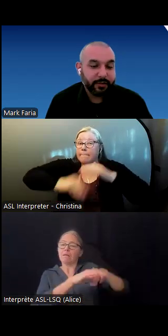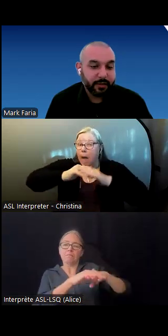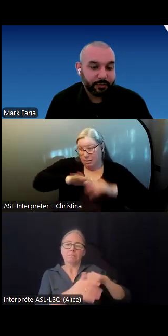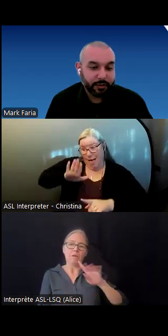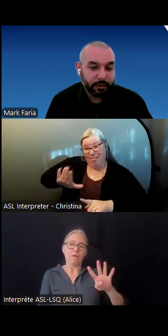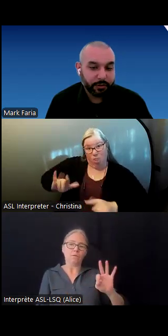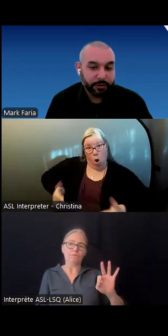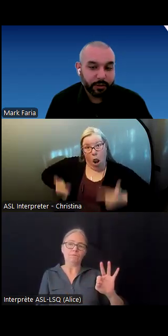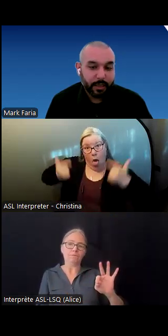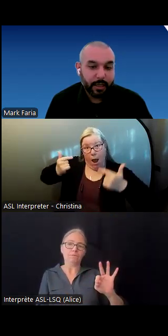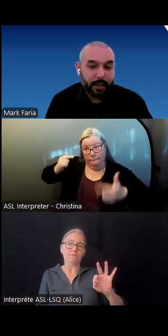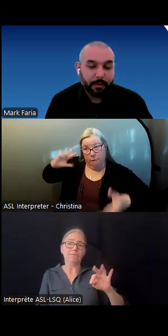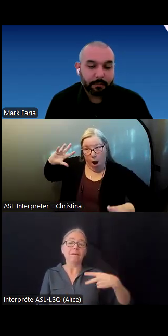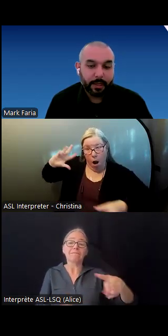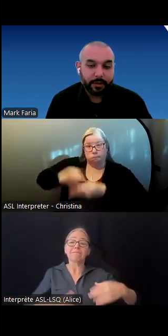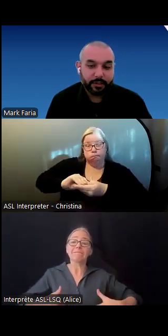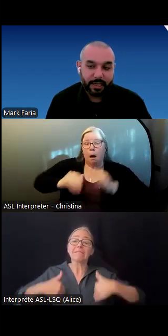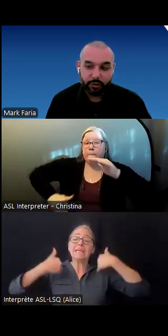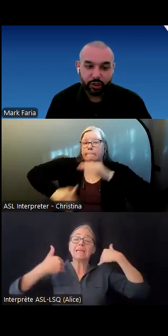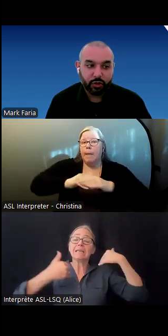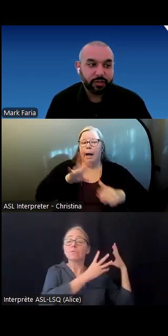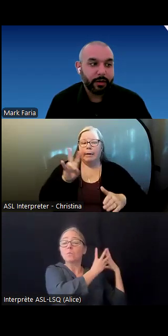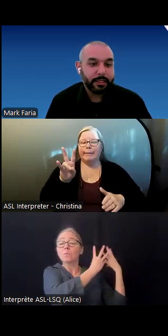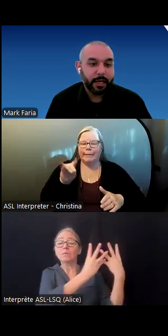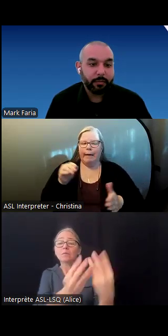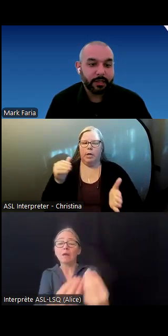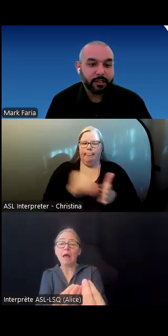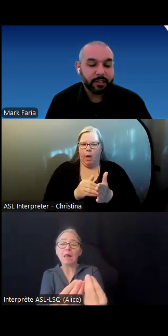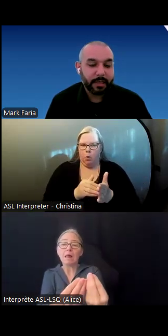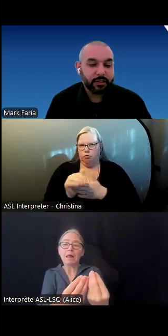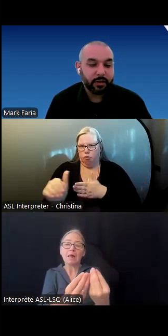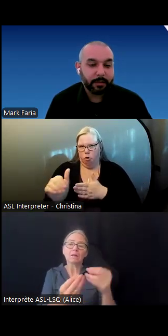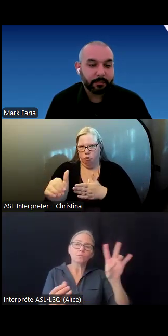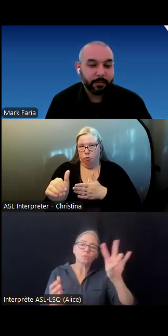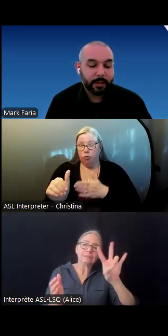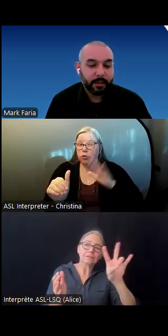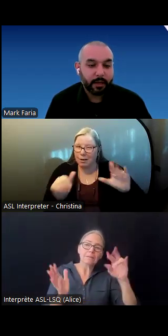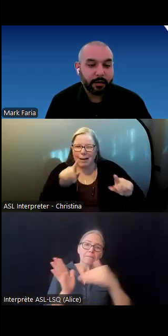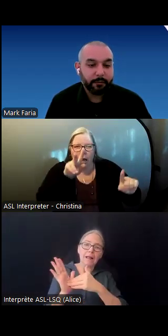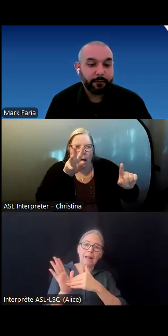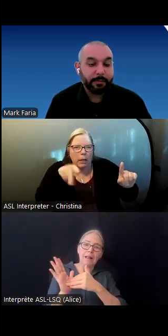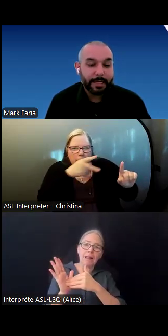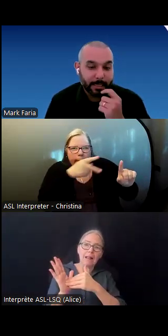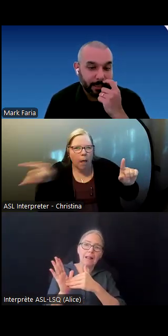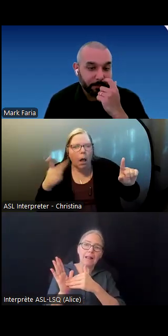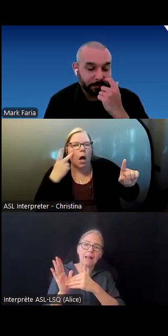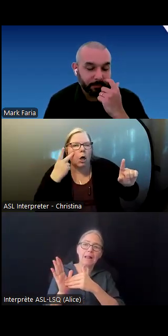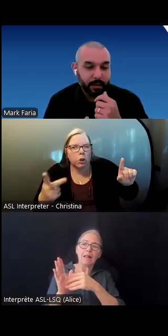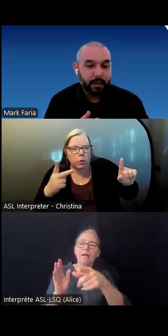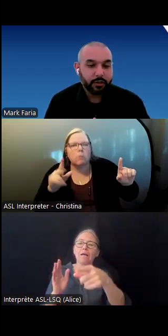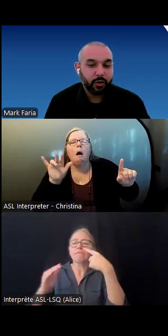is $70,000. And this table just shows the breakdown because it is based on family net